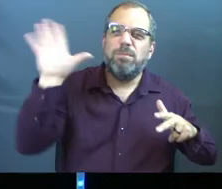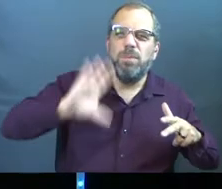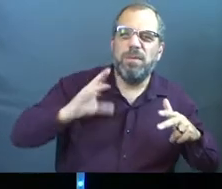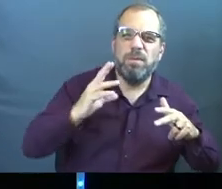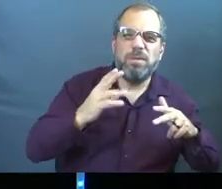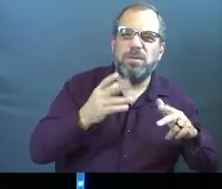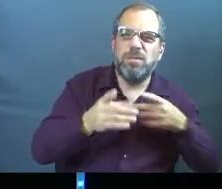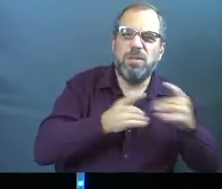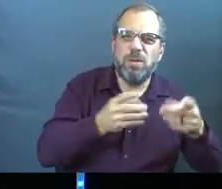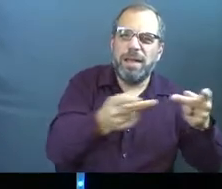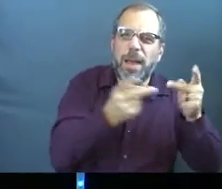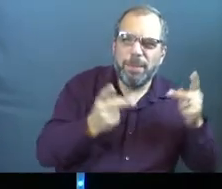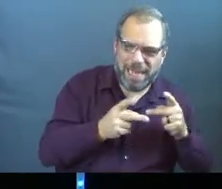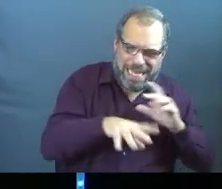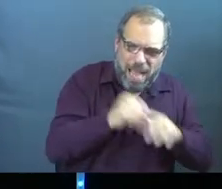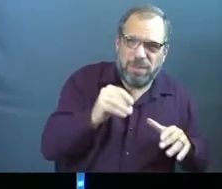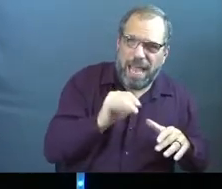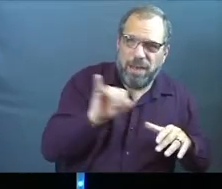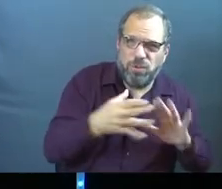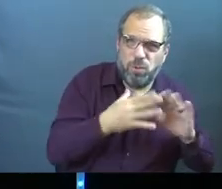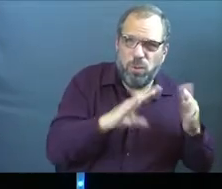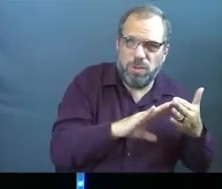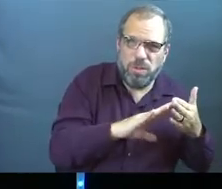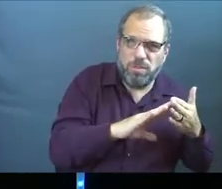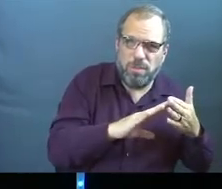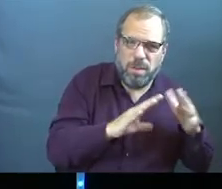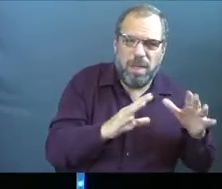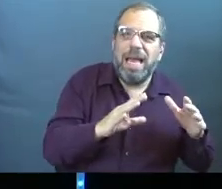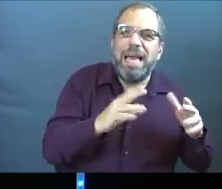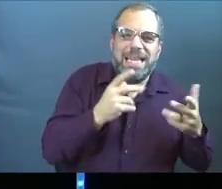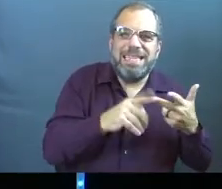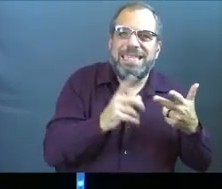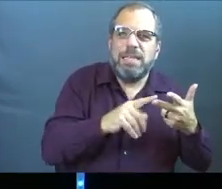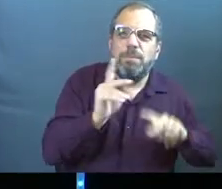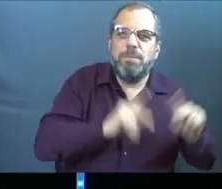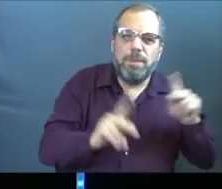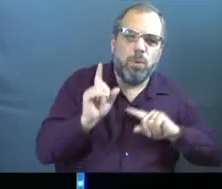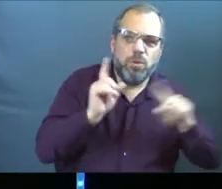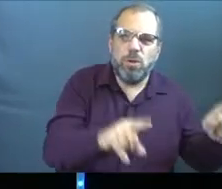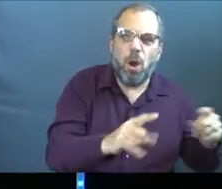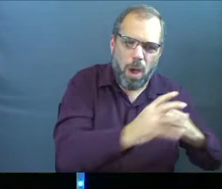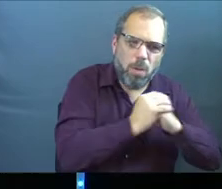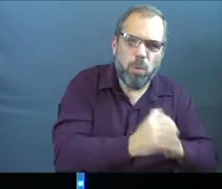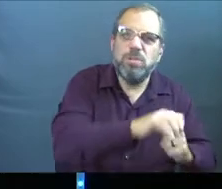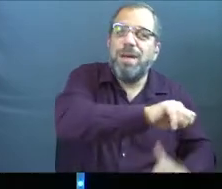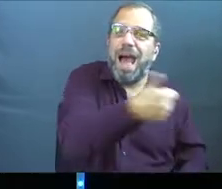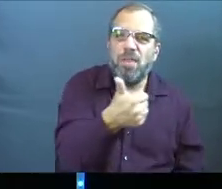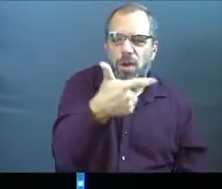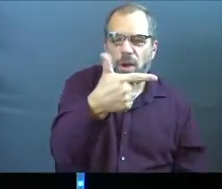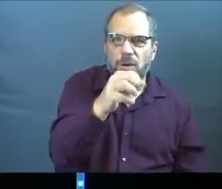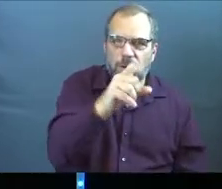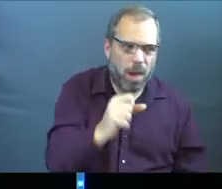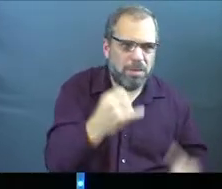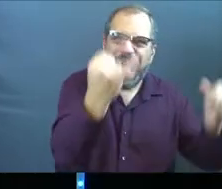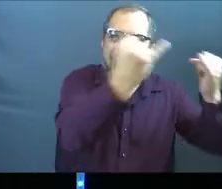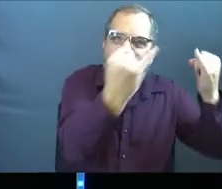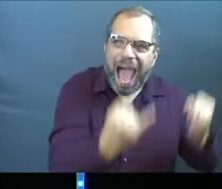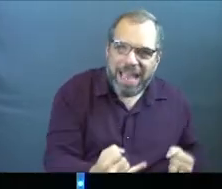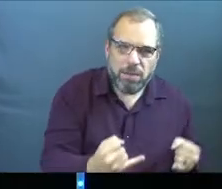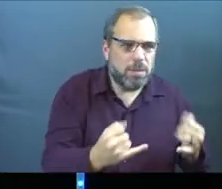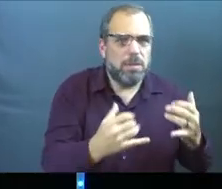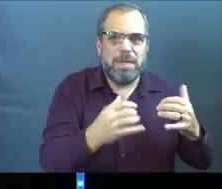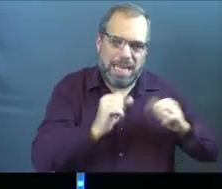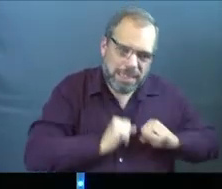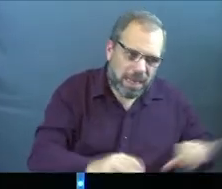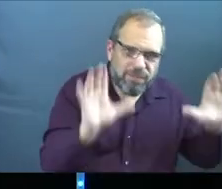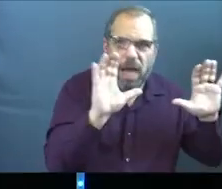used to describe a place outside of Jerusalem's city walls. And this was a place where people would go and they would worship other gods. They would worship idols and they would